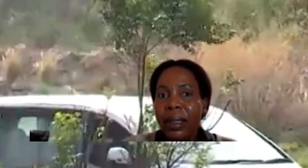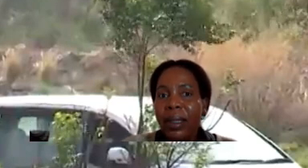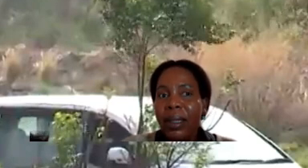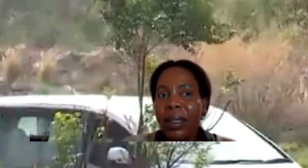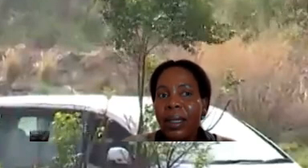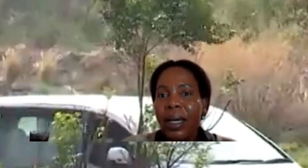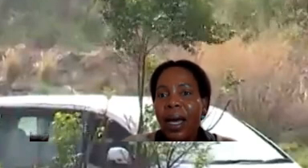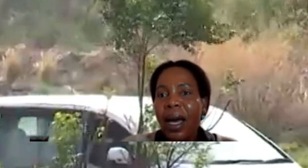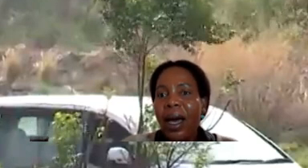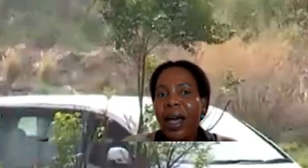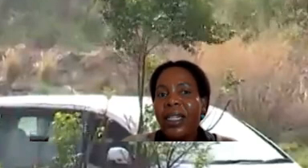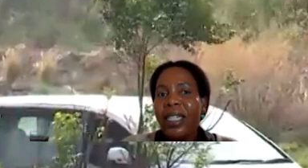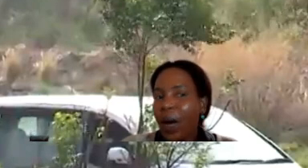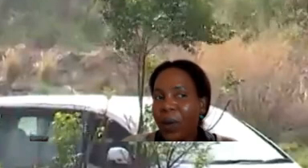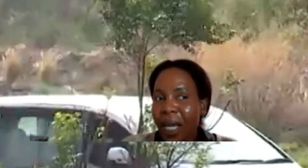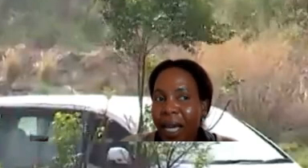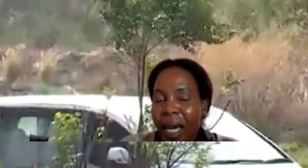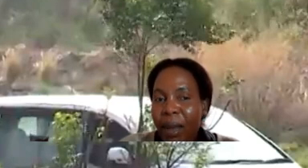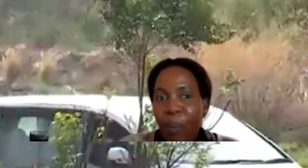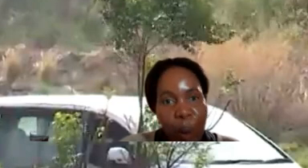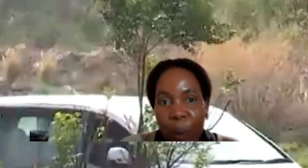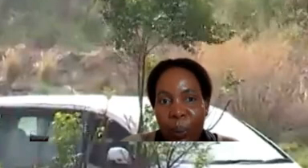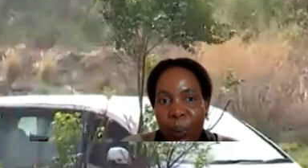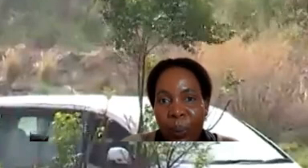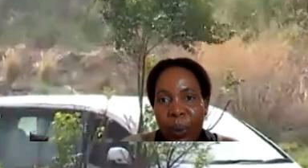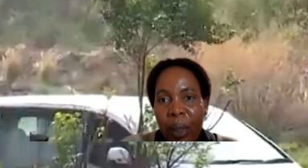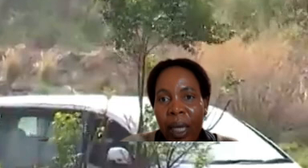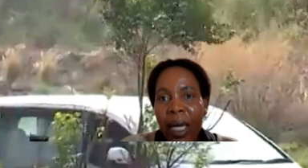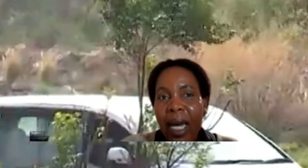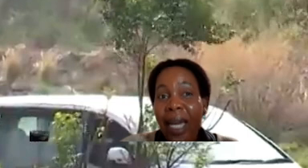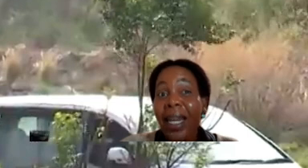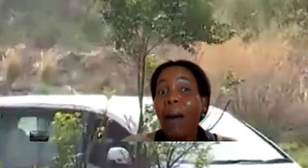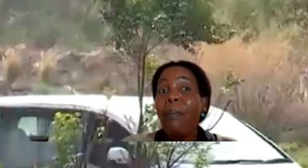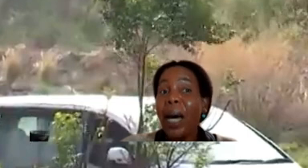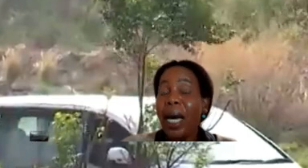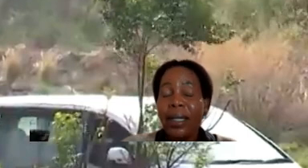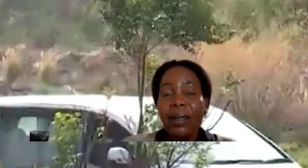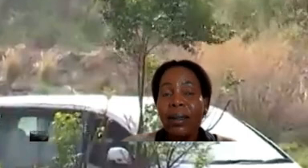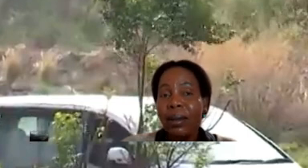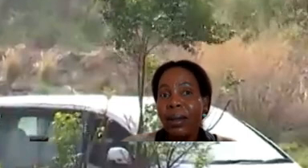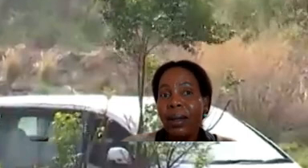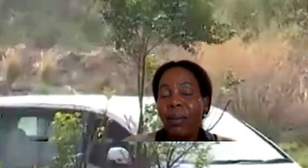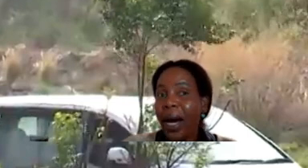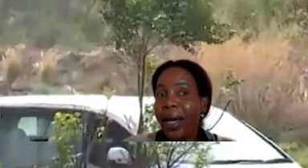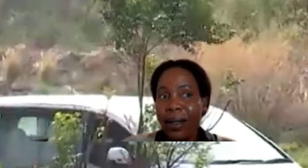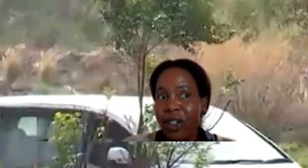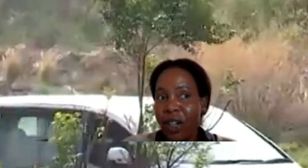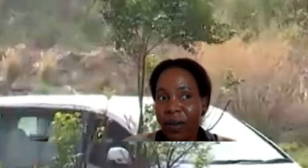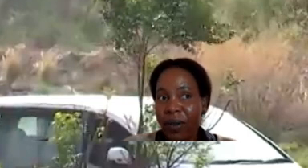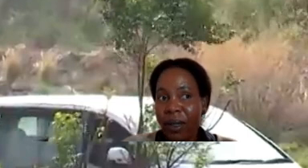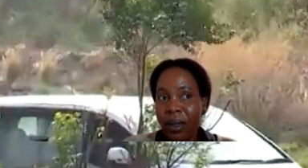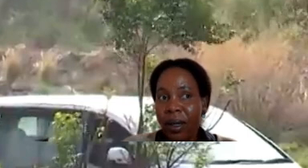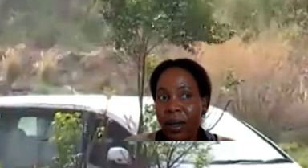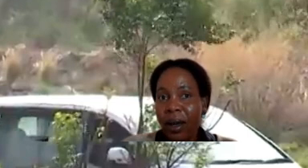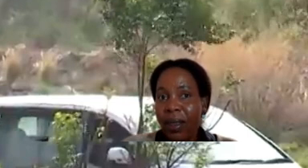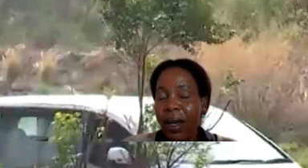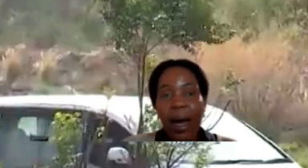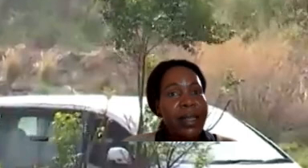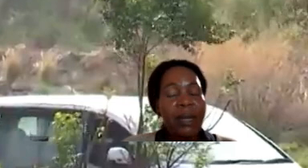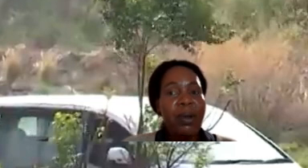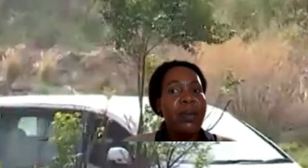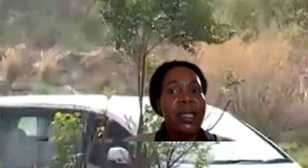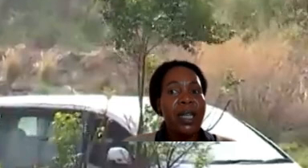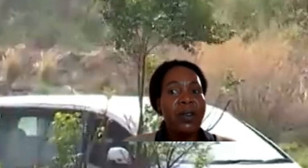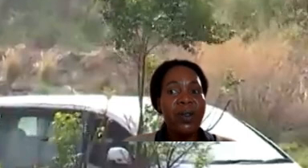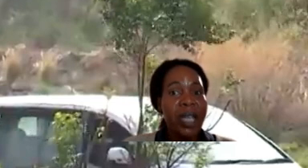migrants down there at the bottom in abandoned mining shaft that